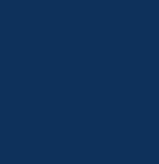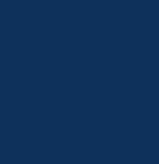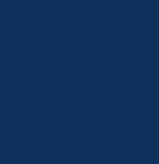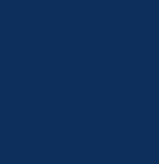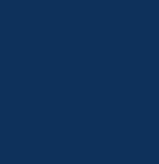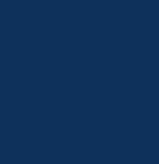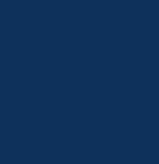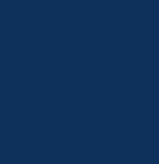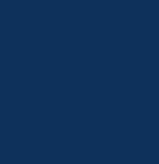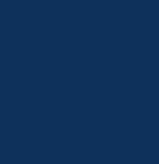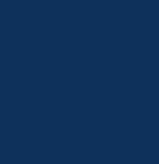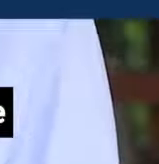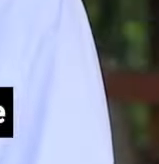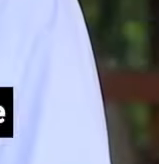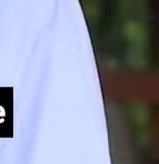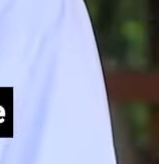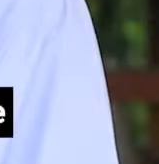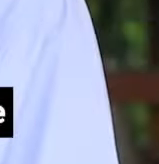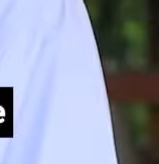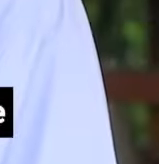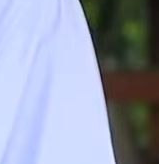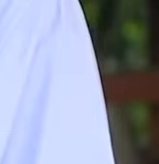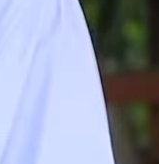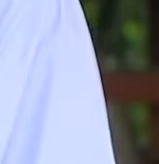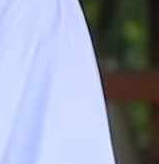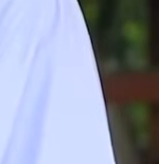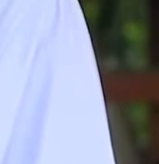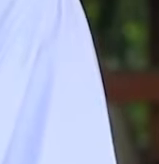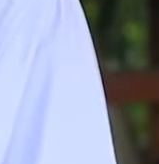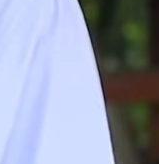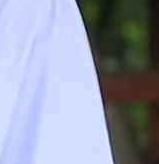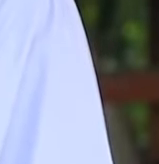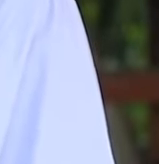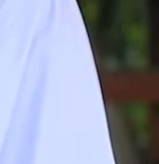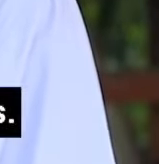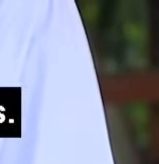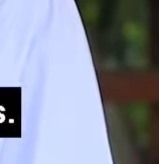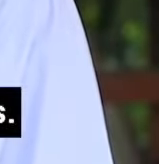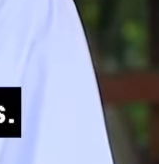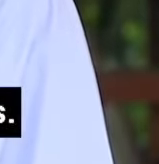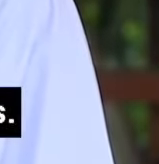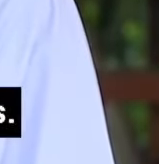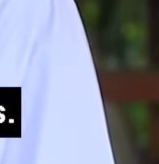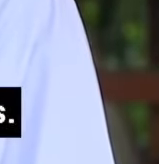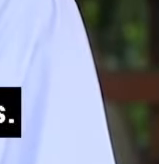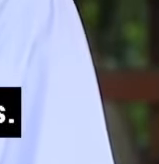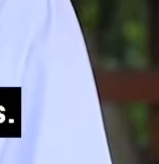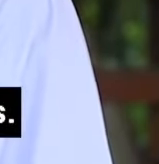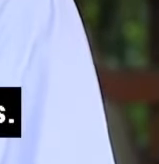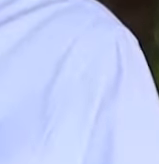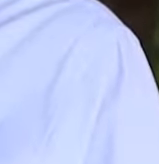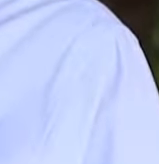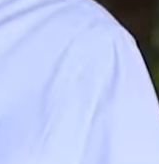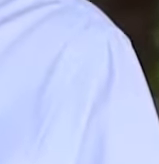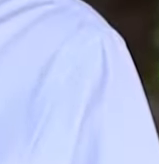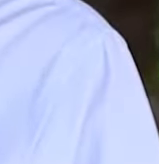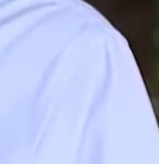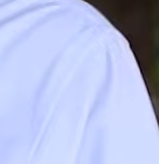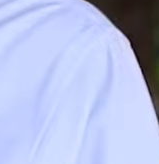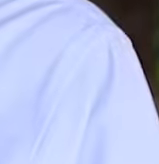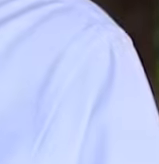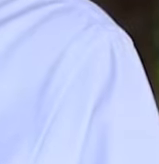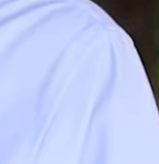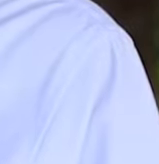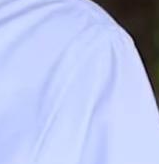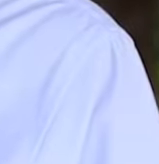space for sharing insights with leaders and interesting people across diverse backgrounds. I've been a journalist for 33 years, but